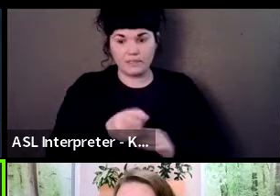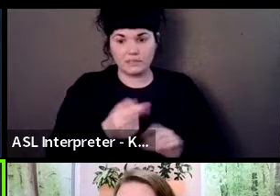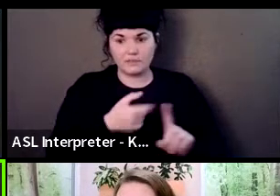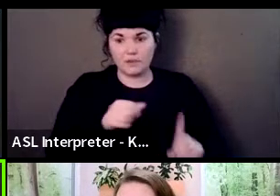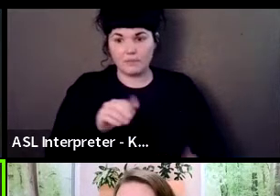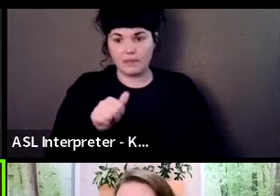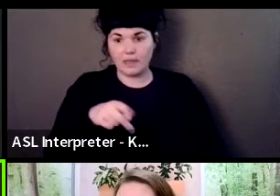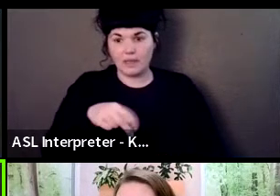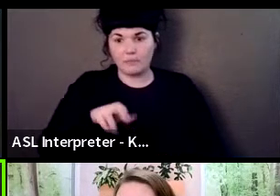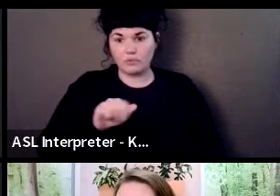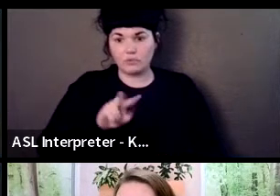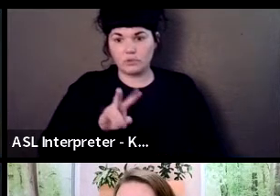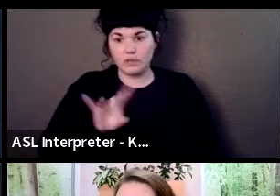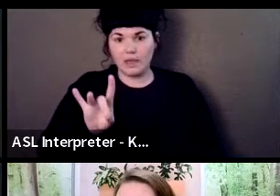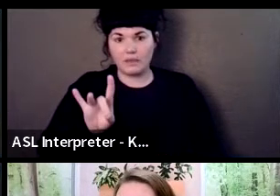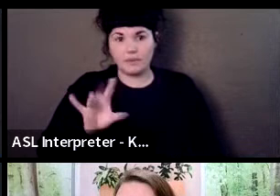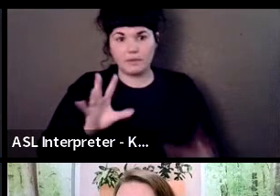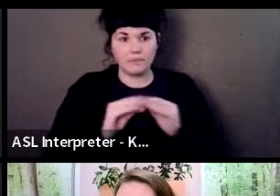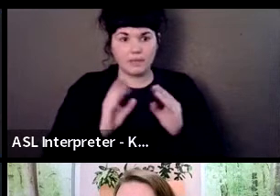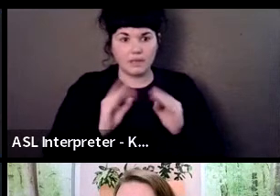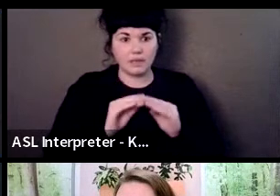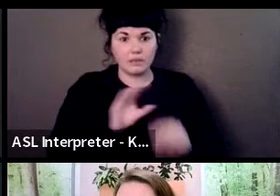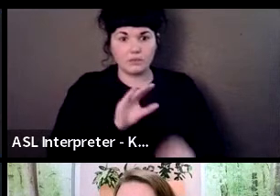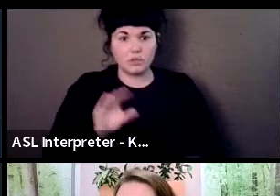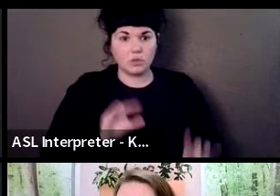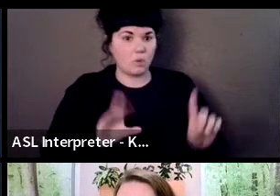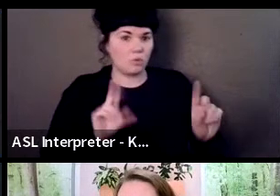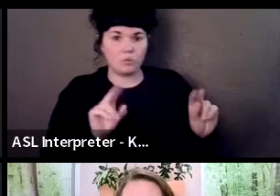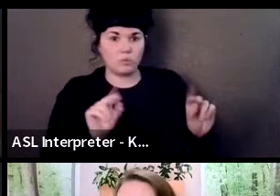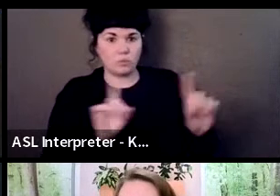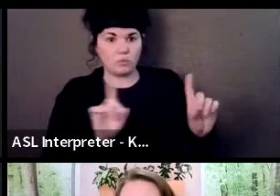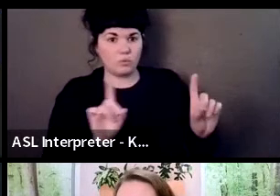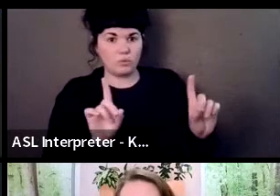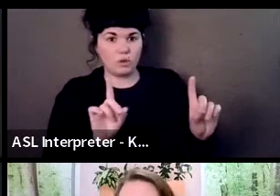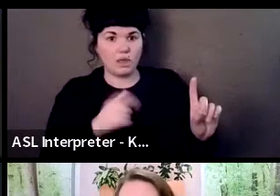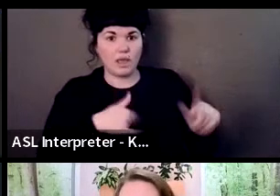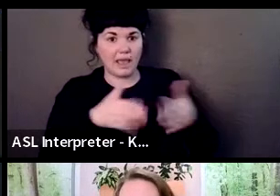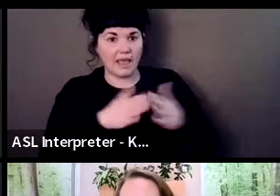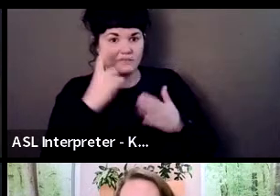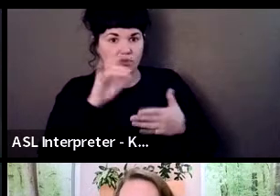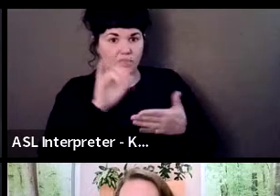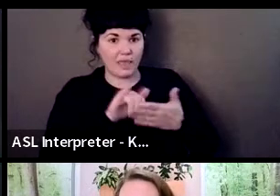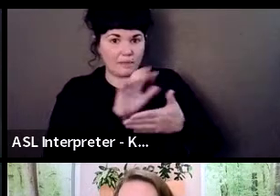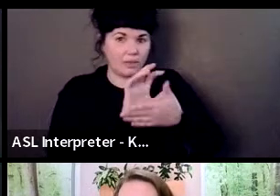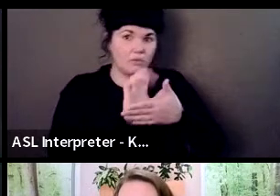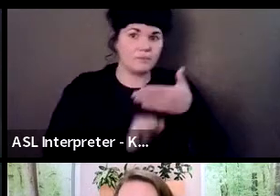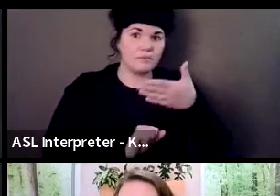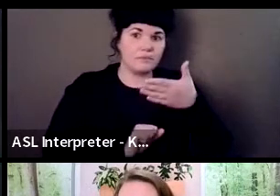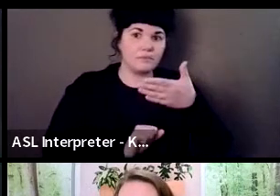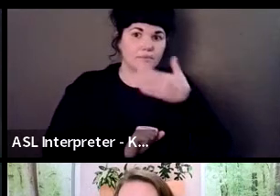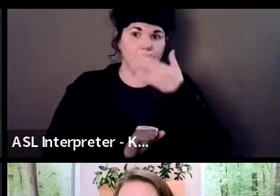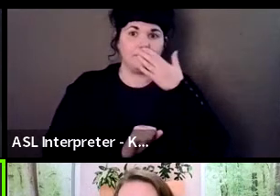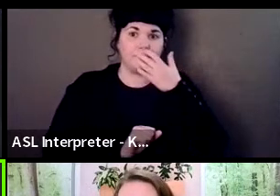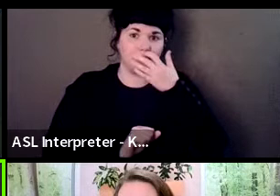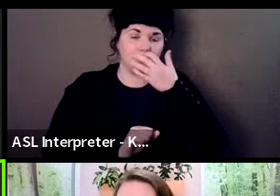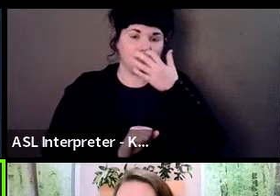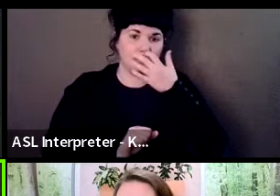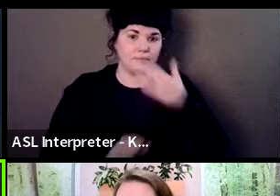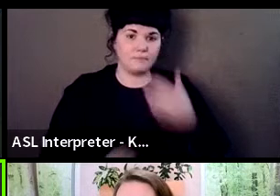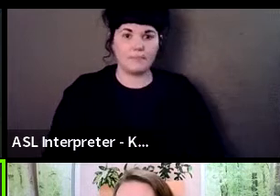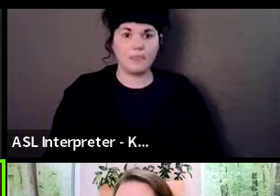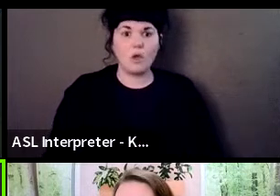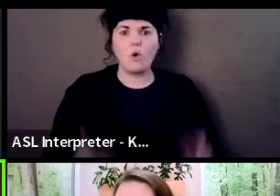via Zoom. These draft minutes have... But that's going to, we have no I left. Asked for that to be removed. So we'll do that at I'm the sorry. Next Today meeting. Is